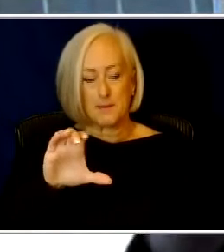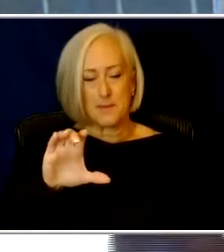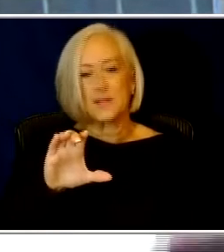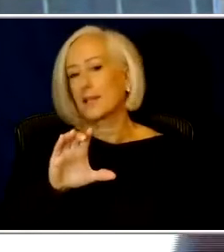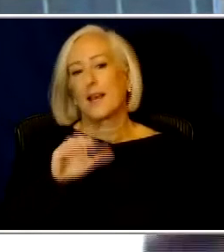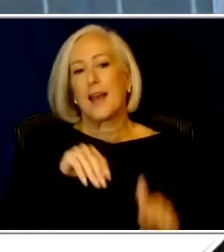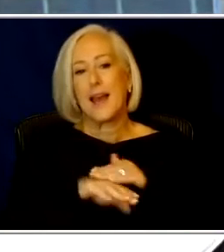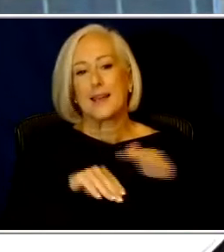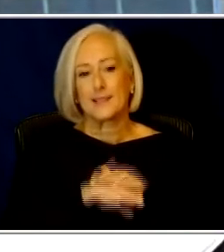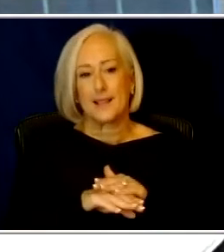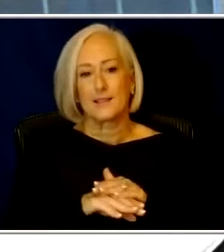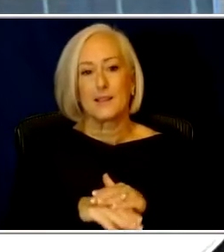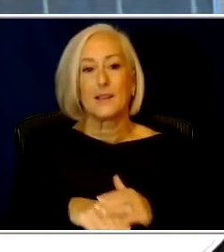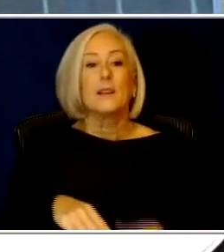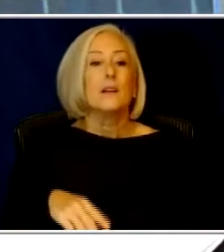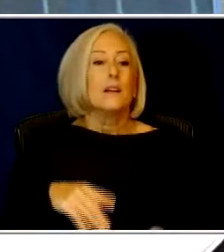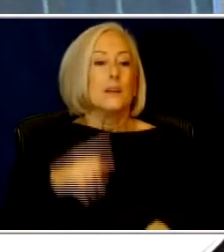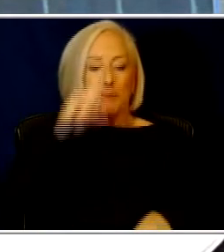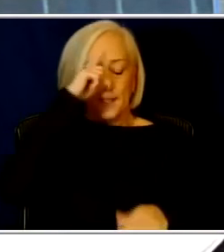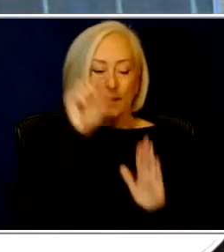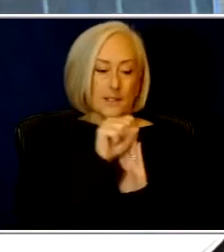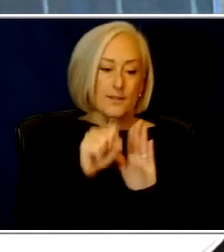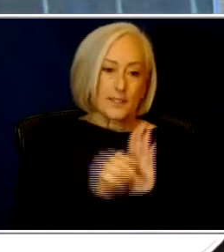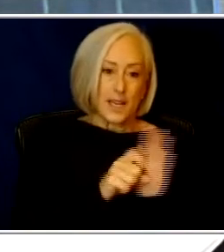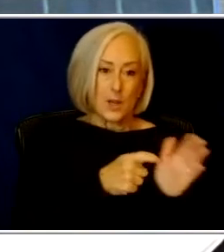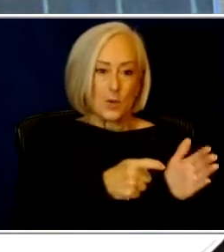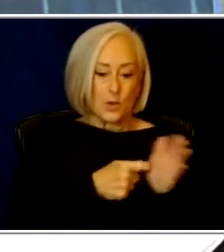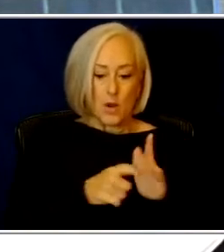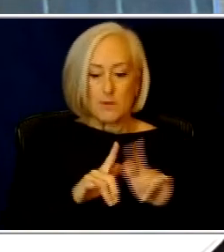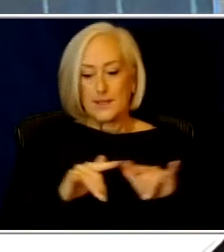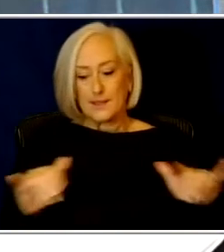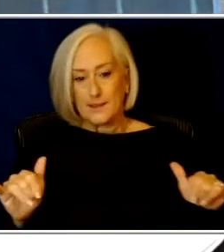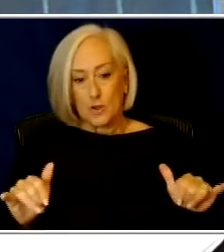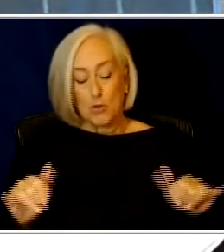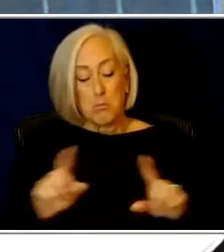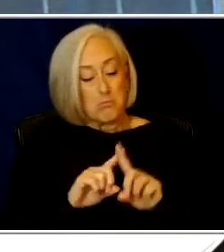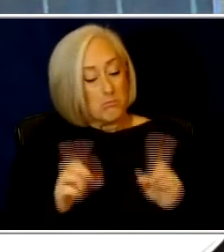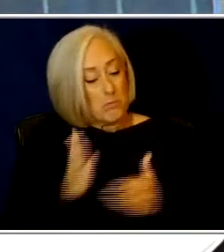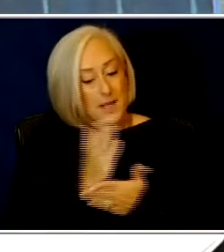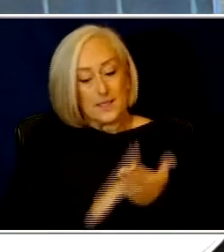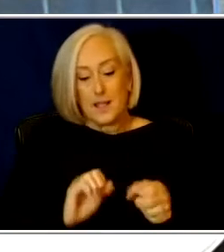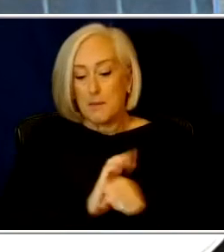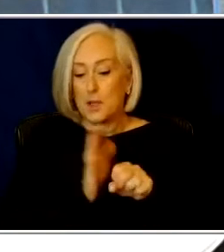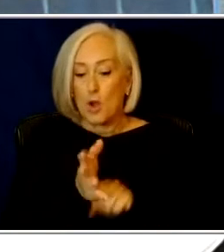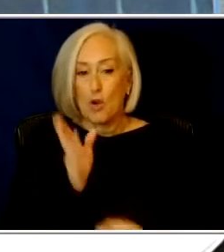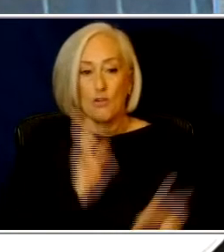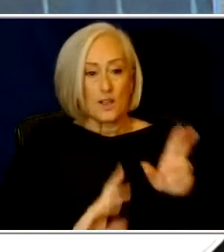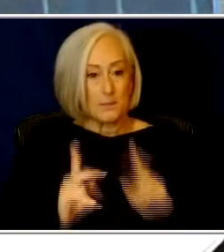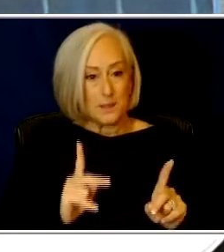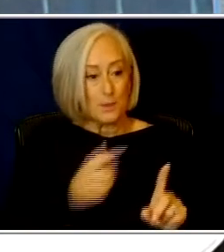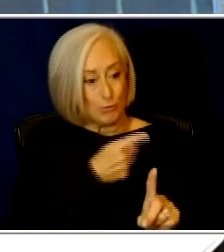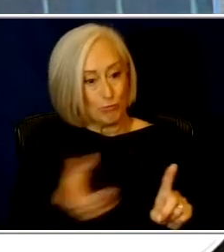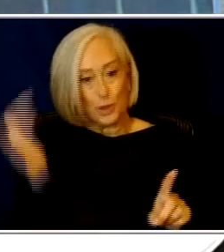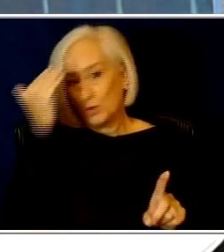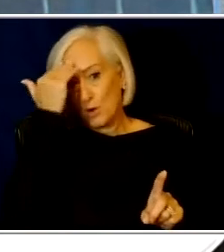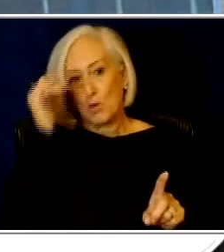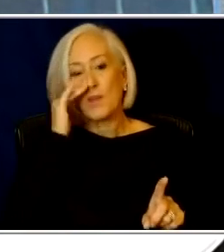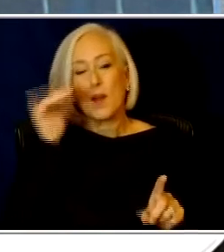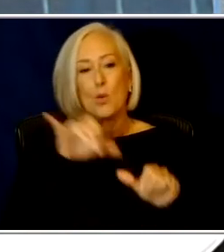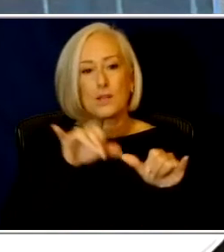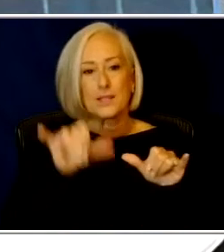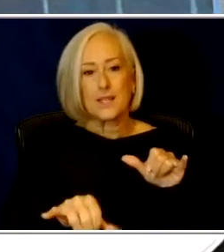stay requirements and so forth. But some of these COVID folks, as we all in this discussion know about, they'll stay with us for